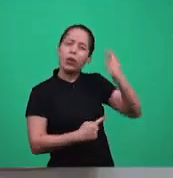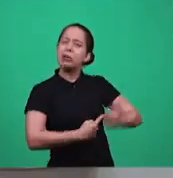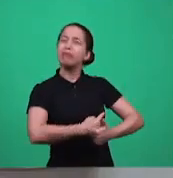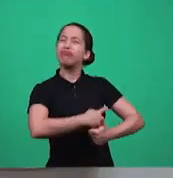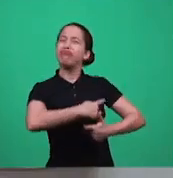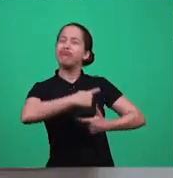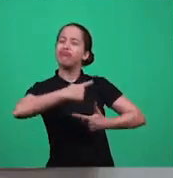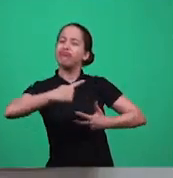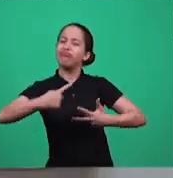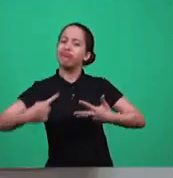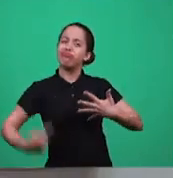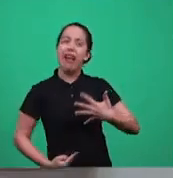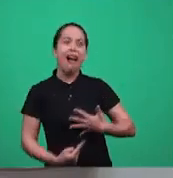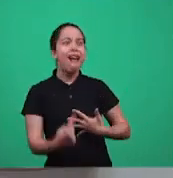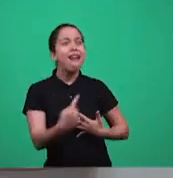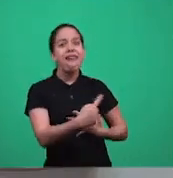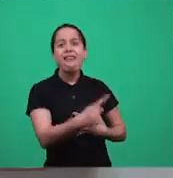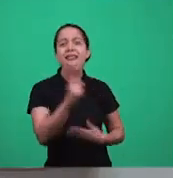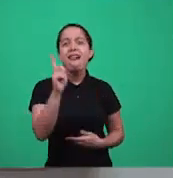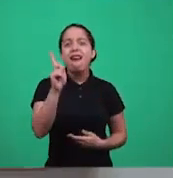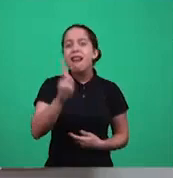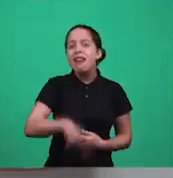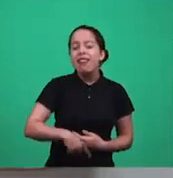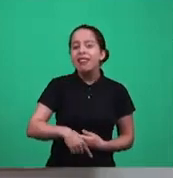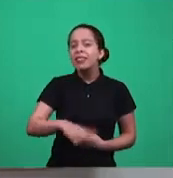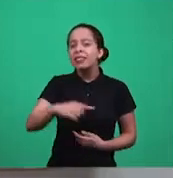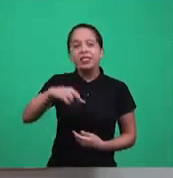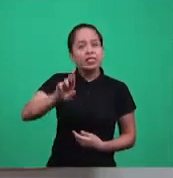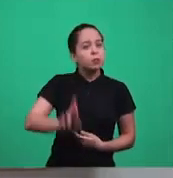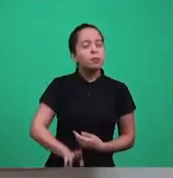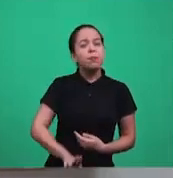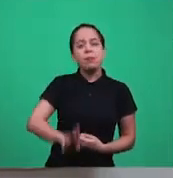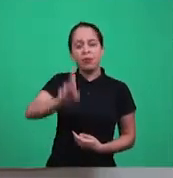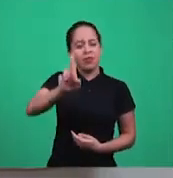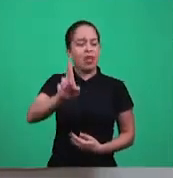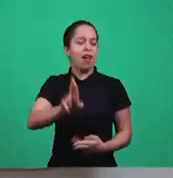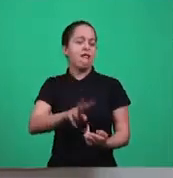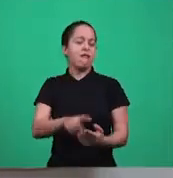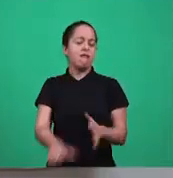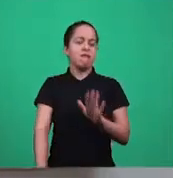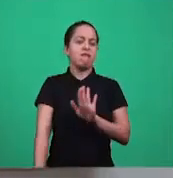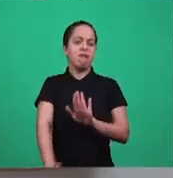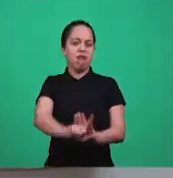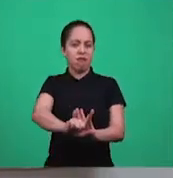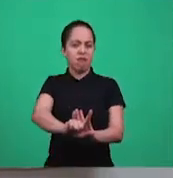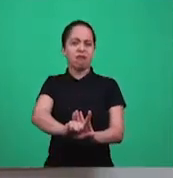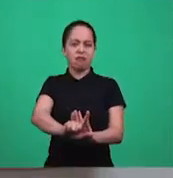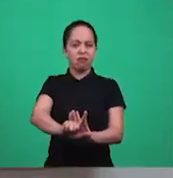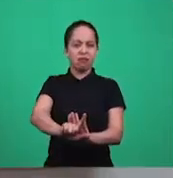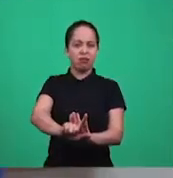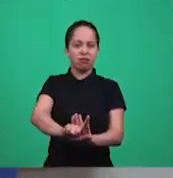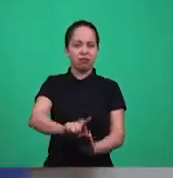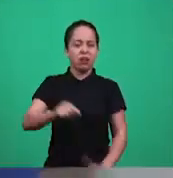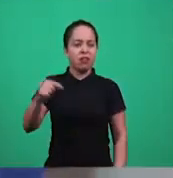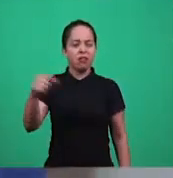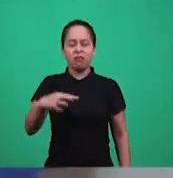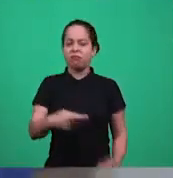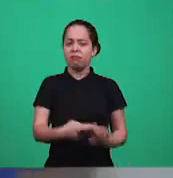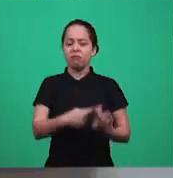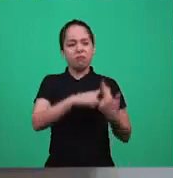he had a huge, extensive knowledge of cultural, and he was a doctor of the